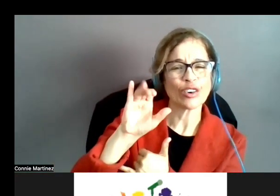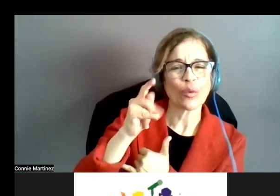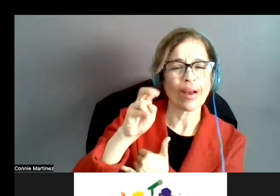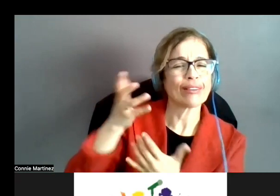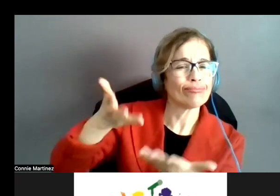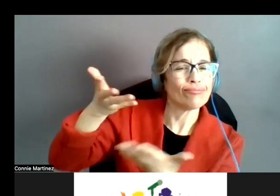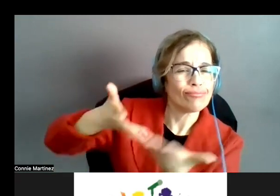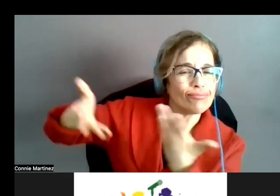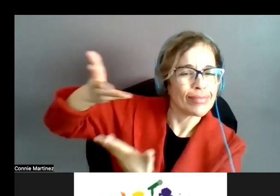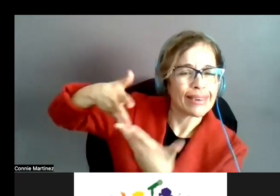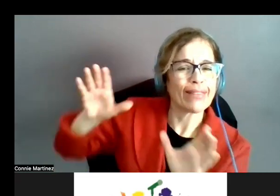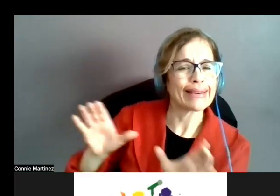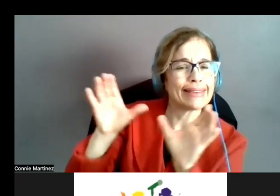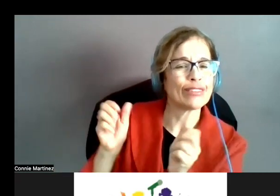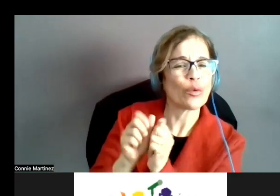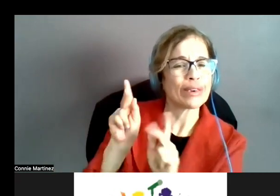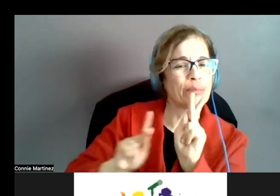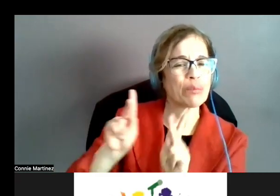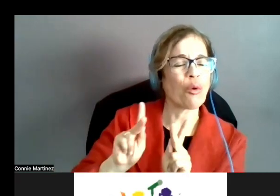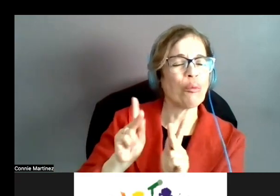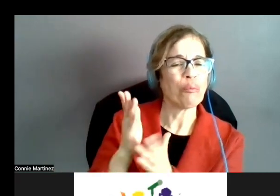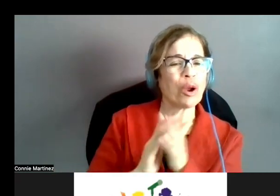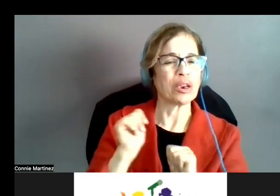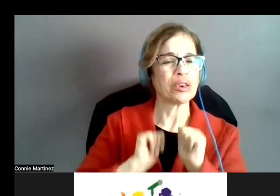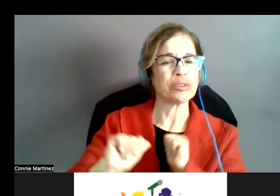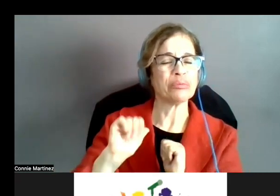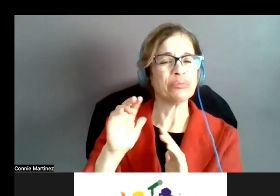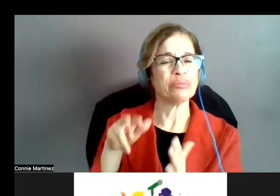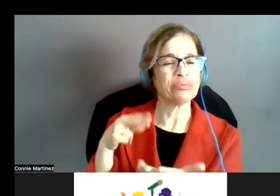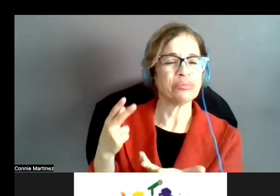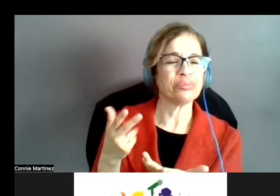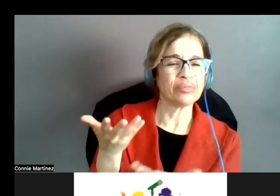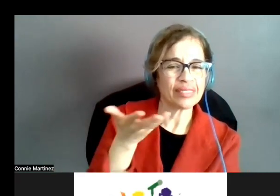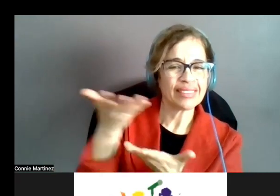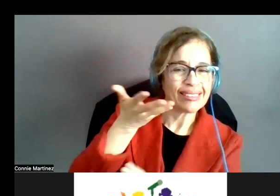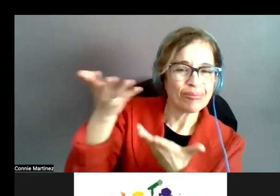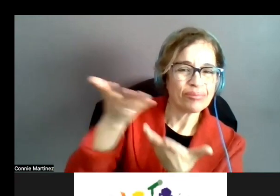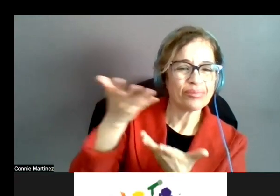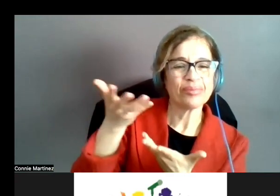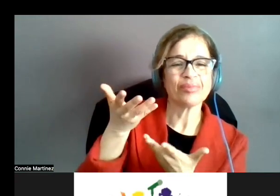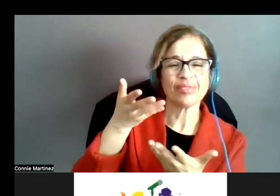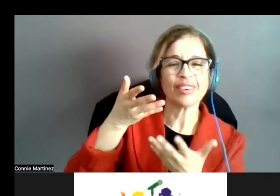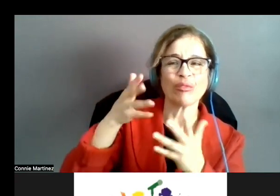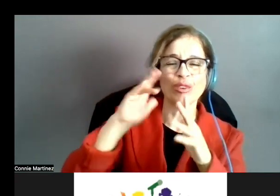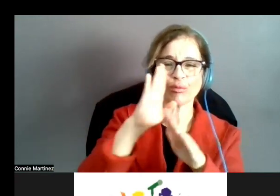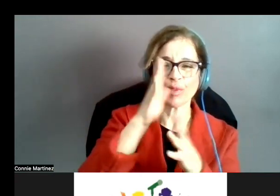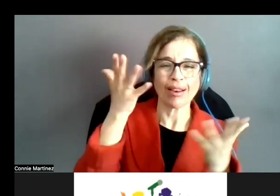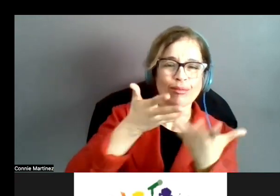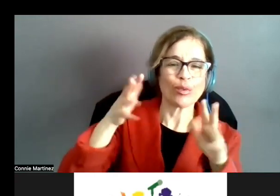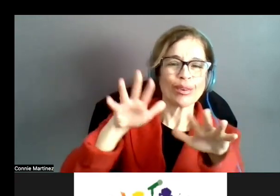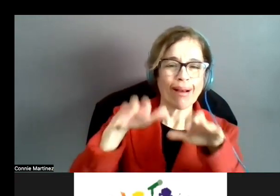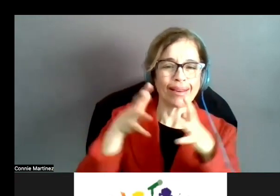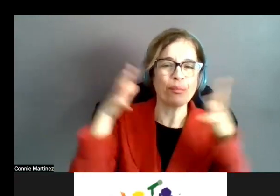or interactivity, but the interactivity certainly communicates it. Yeah, so we try to interact with the audience as much as